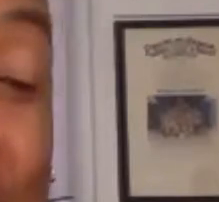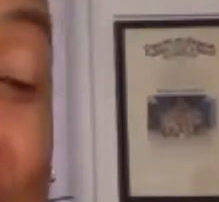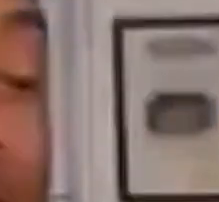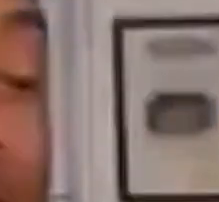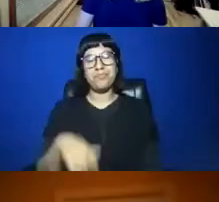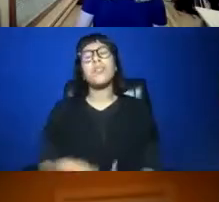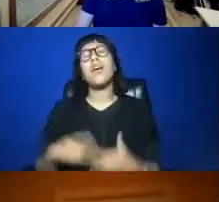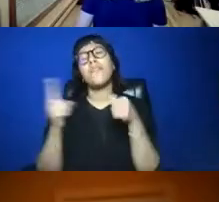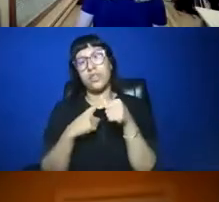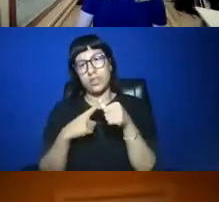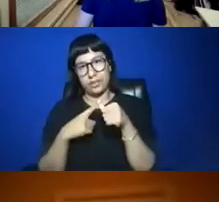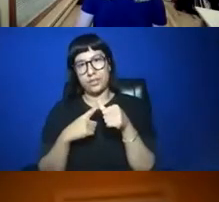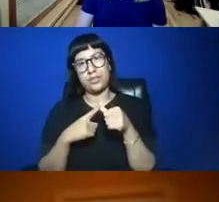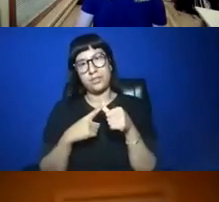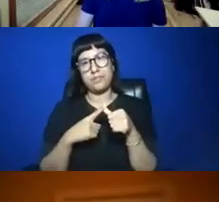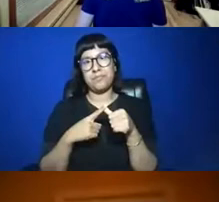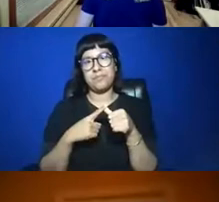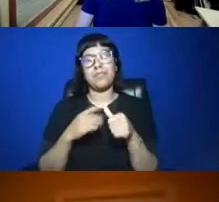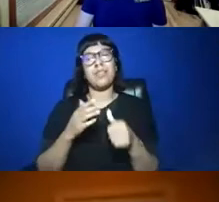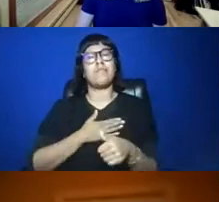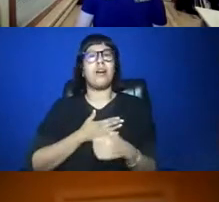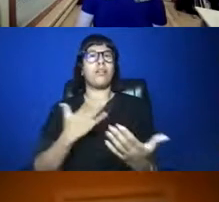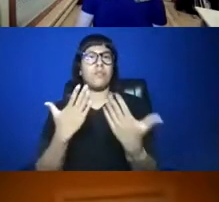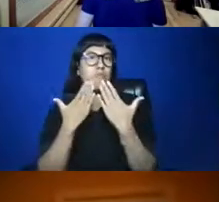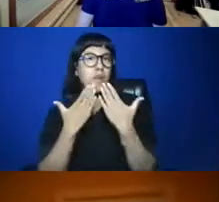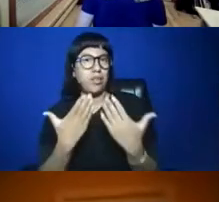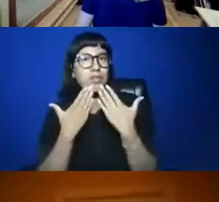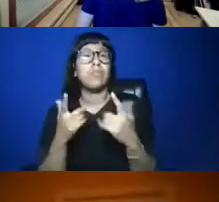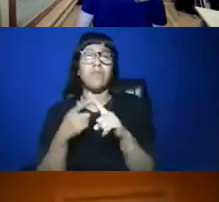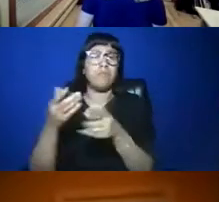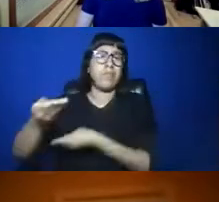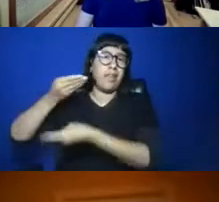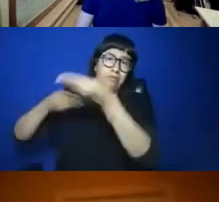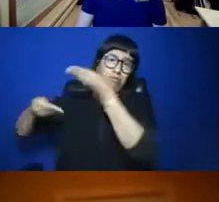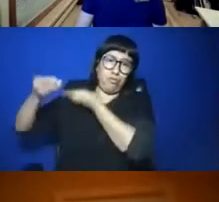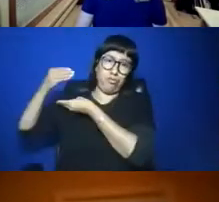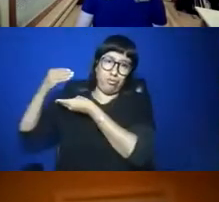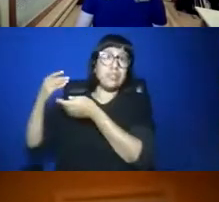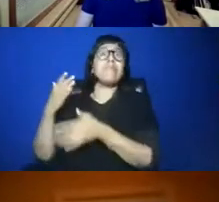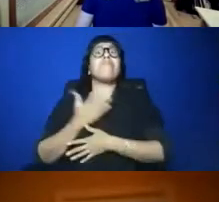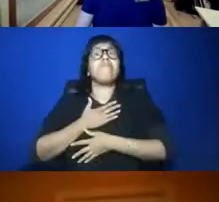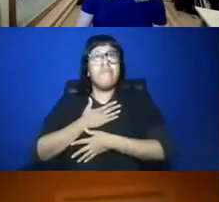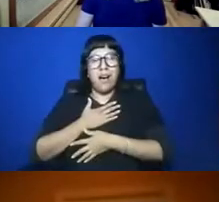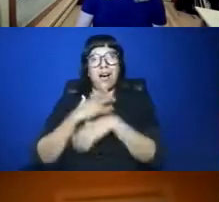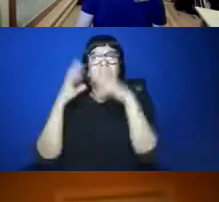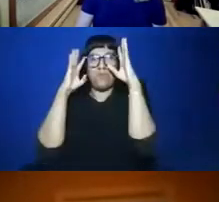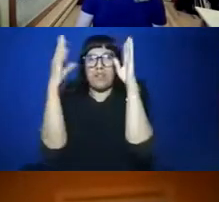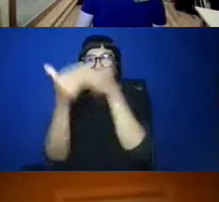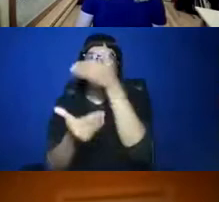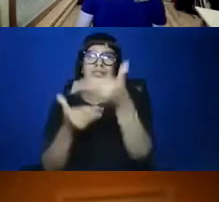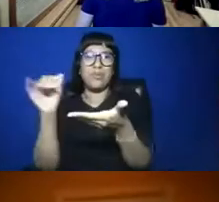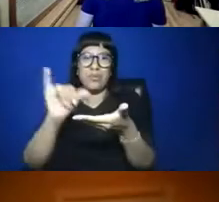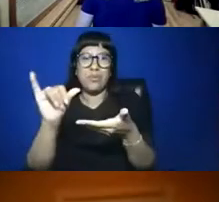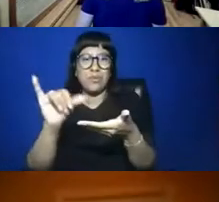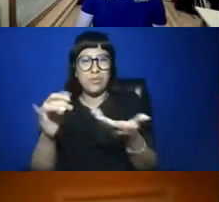First of all, I'd like to just state my gratitude for the ancestors in my creative process as well,